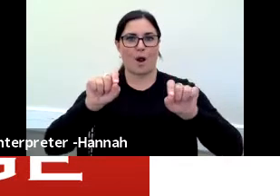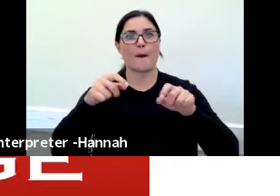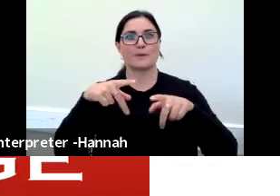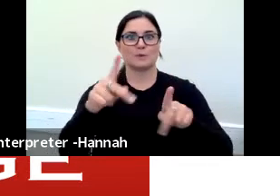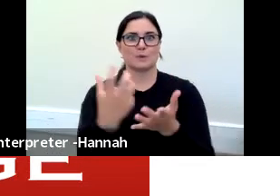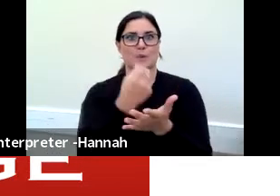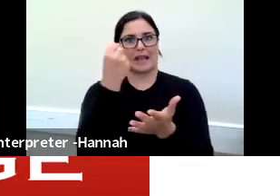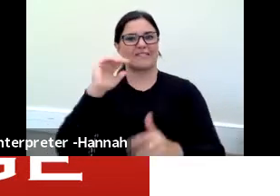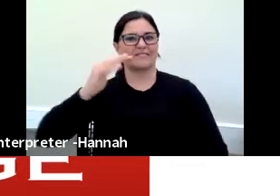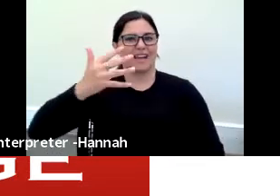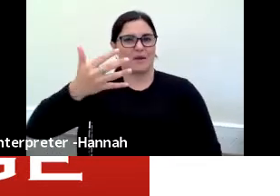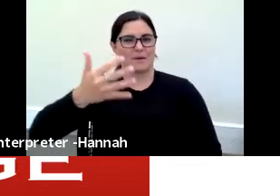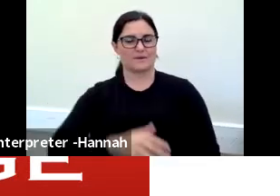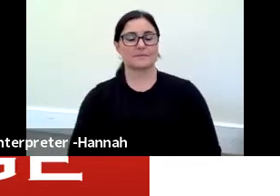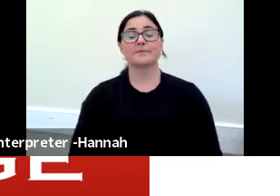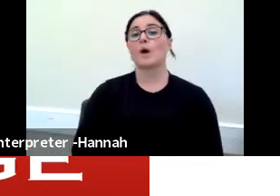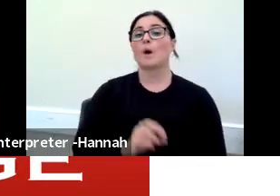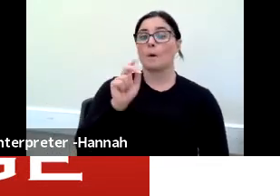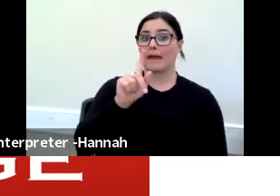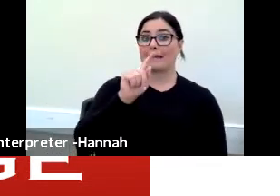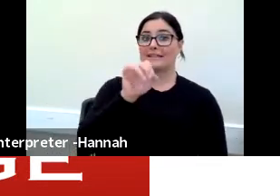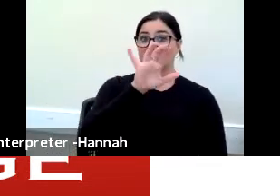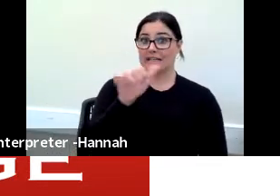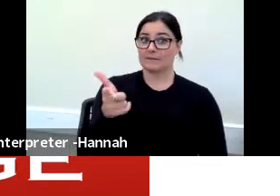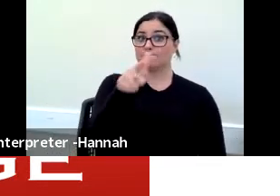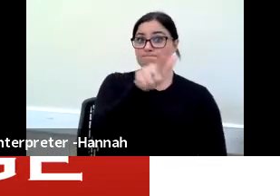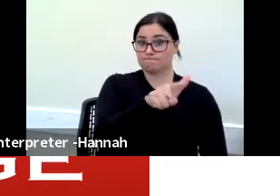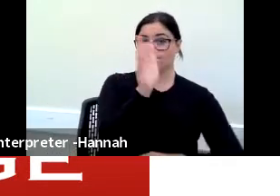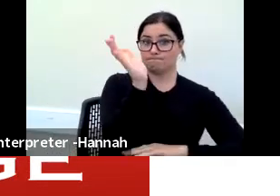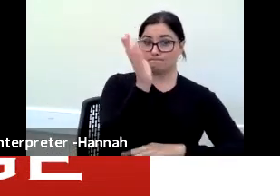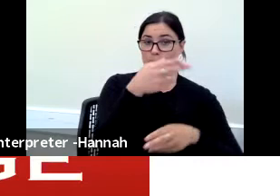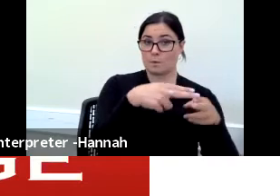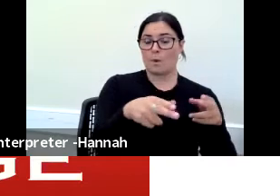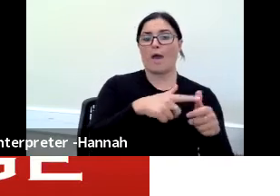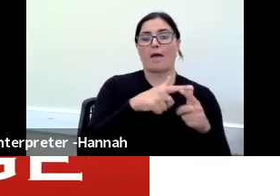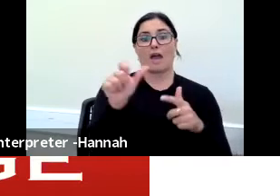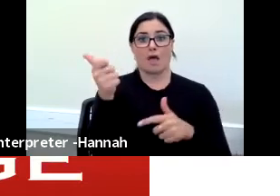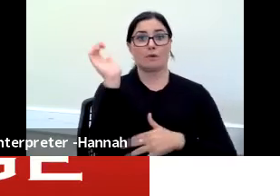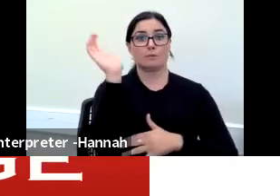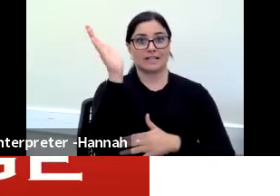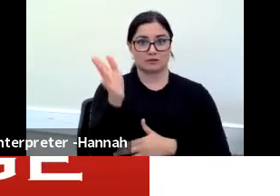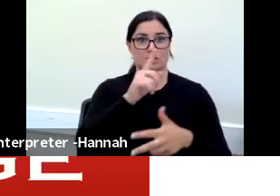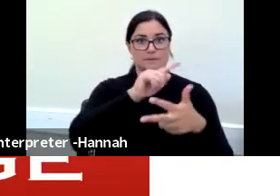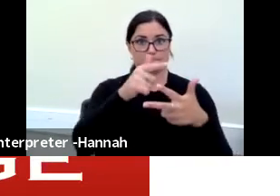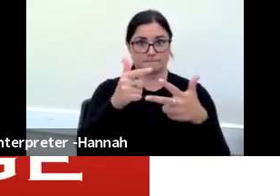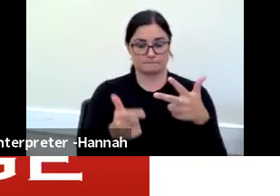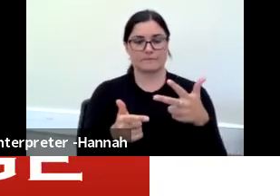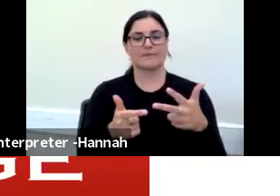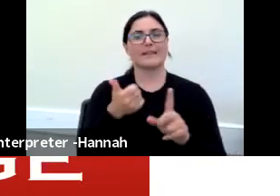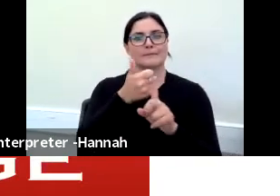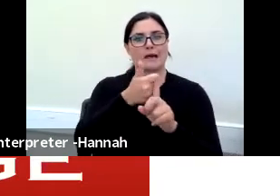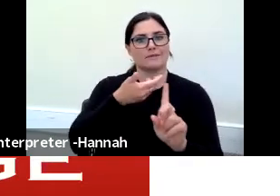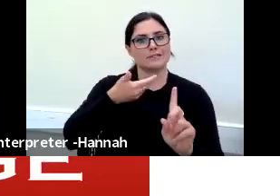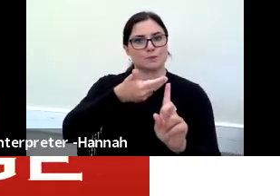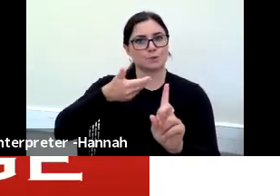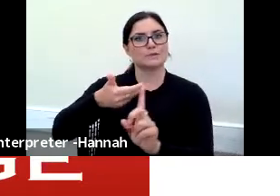begin, I'll let Tiffany introduce herself, and we have actually a few other presenters. And again, I'll let them introduce